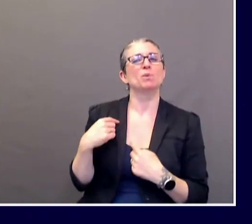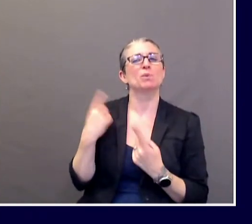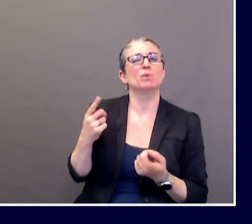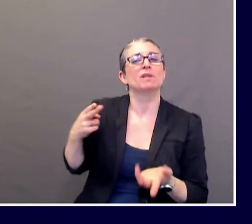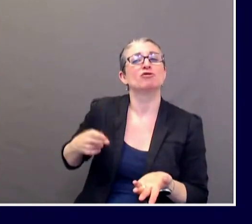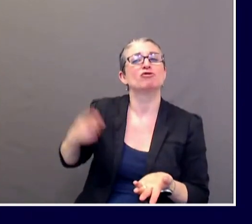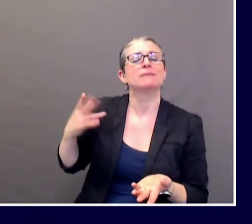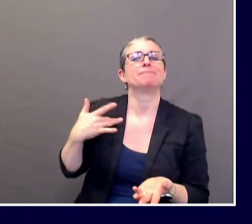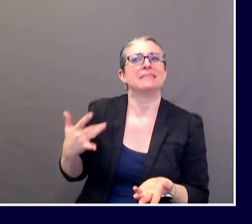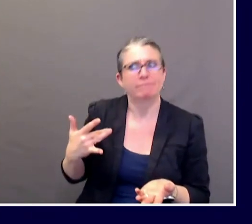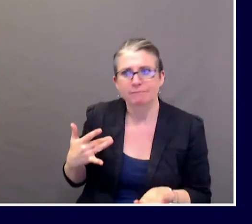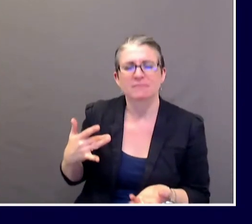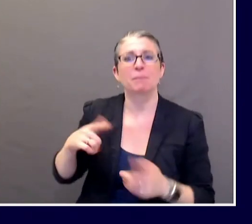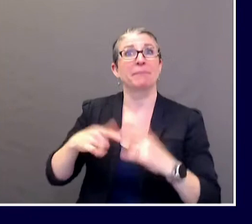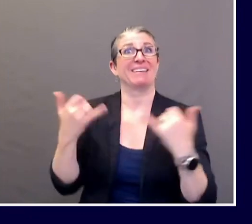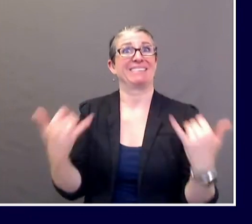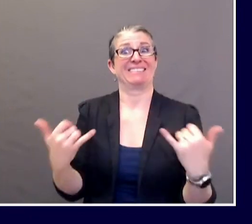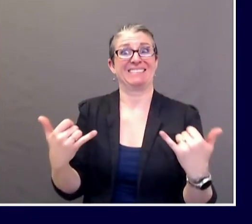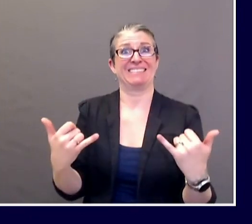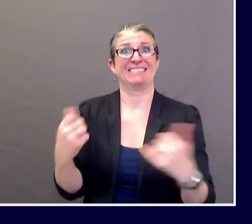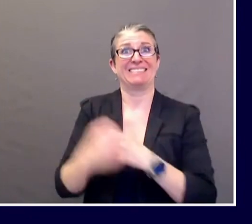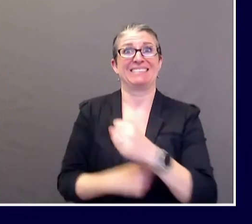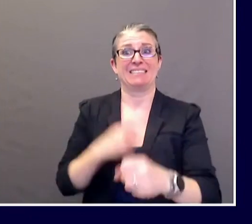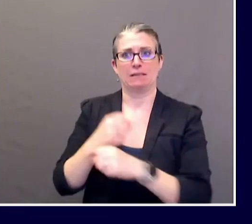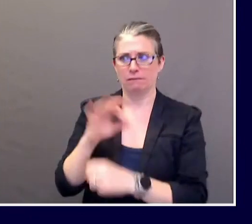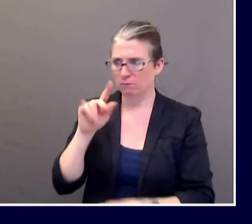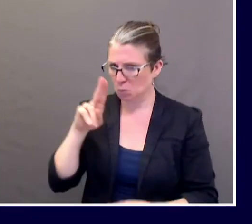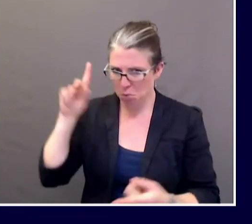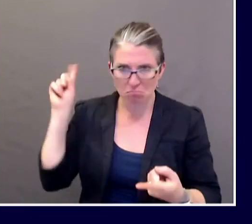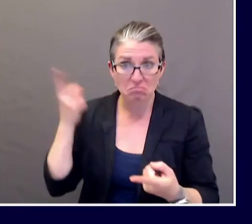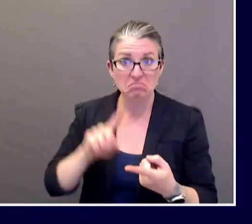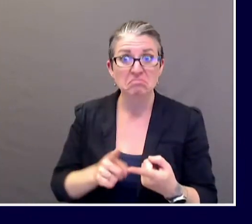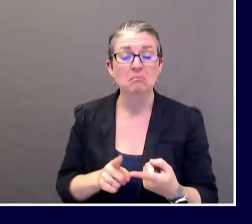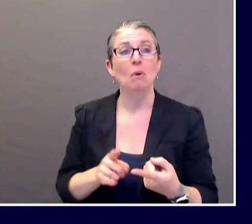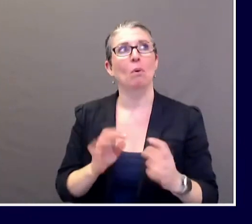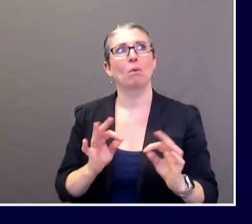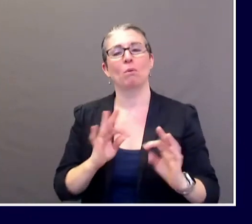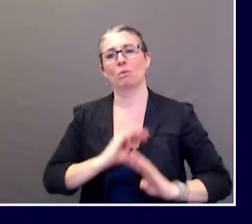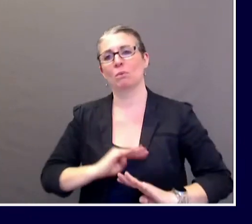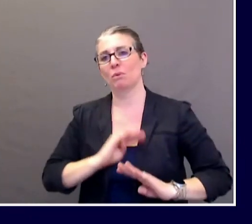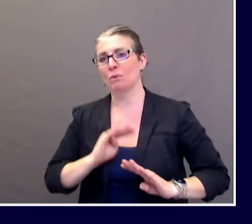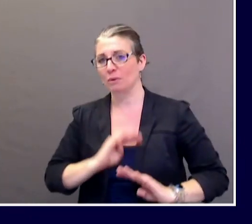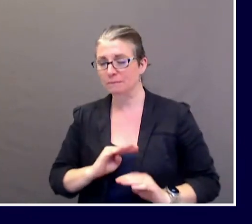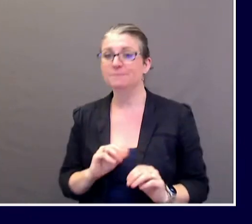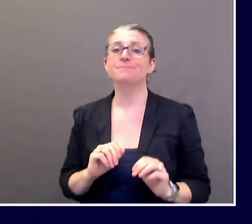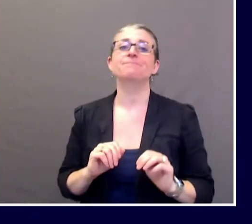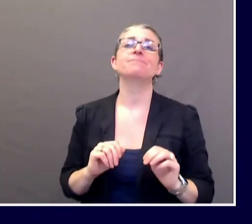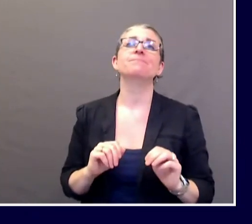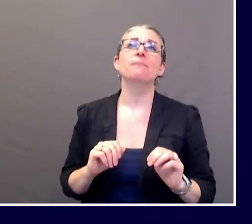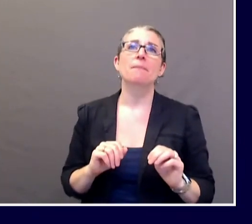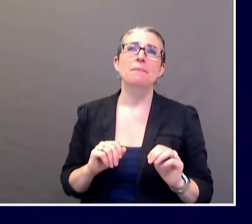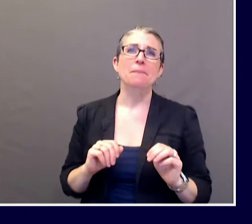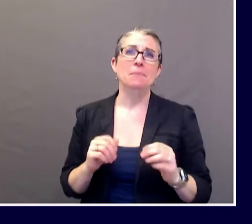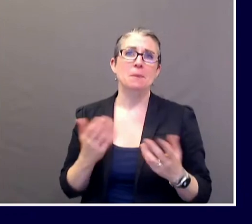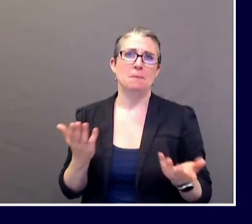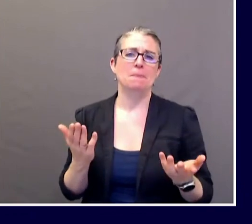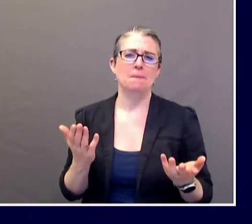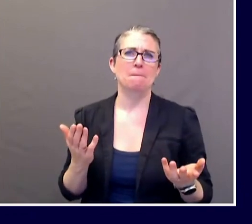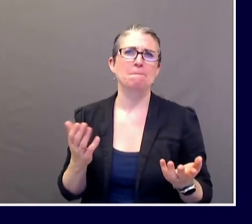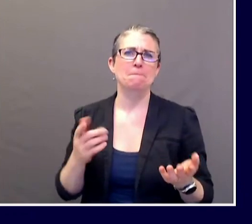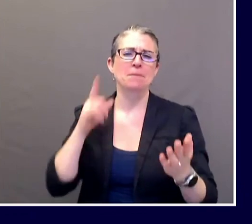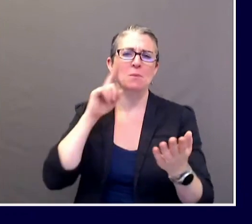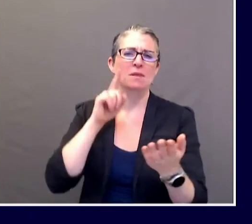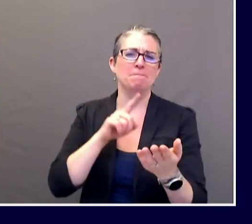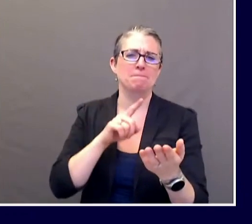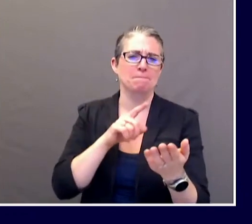that COVID-19 hit them. So we have, in addition to financial support, which I'll talk about in a second, provided PPE to